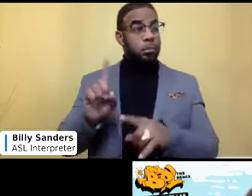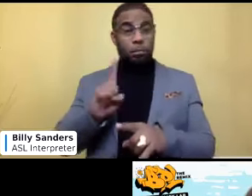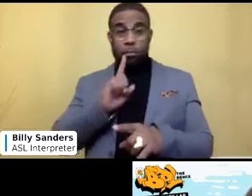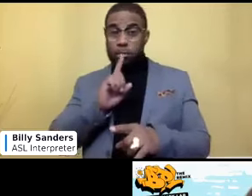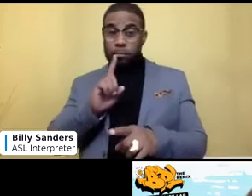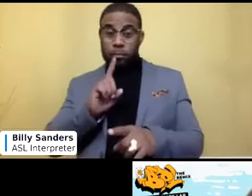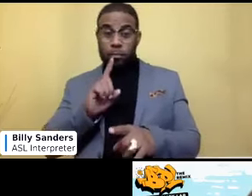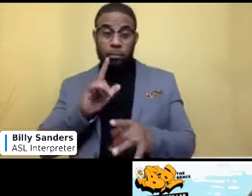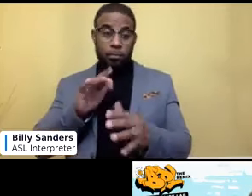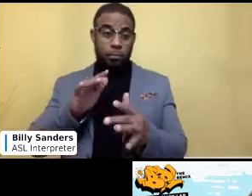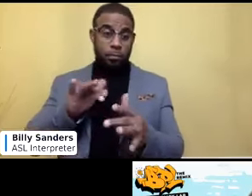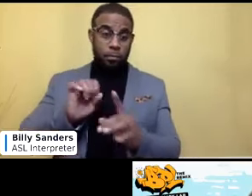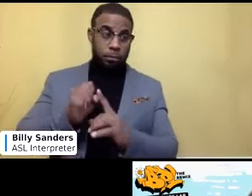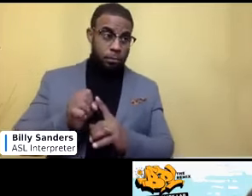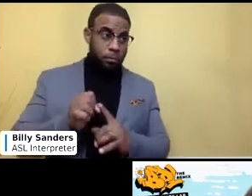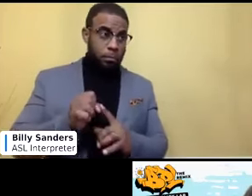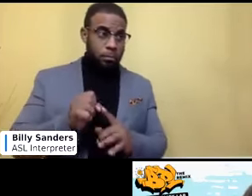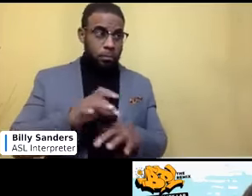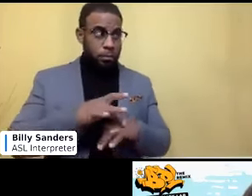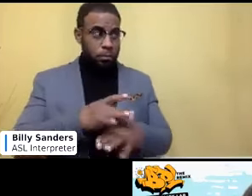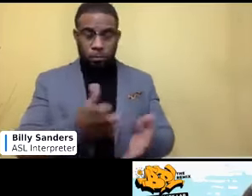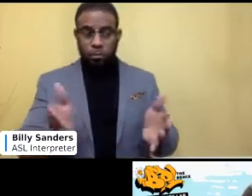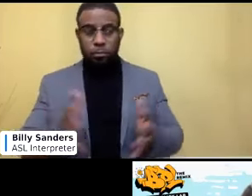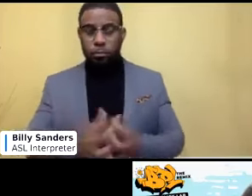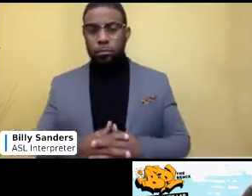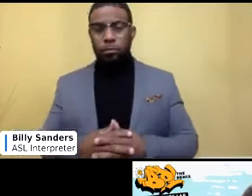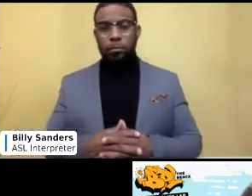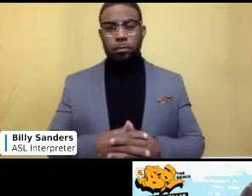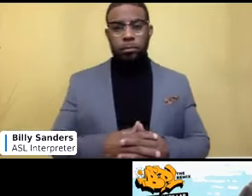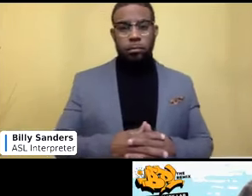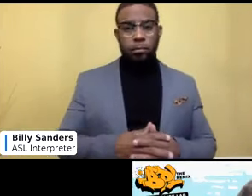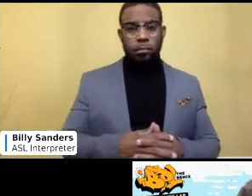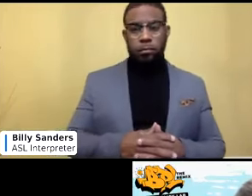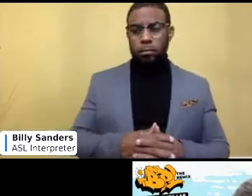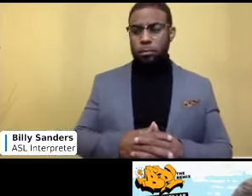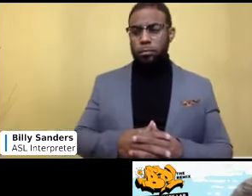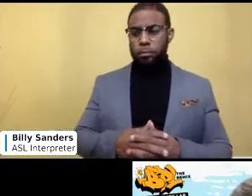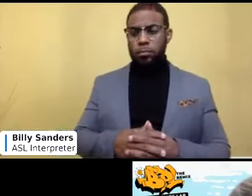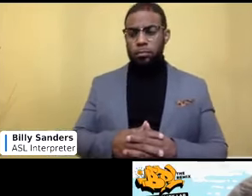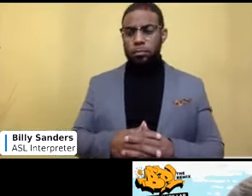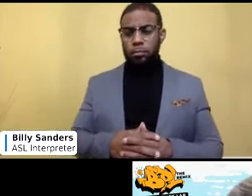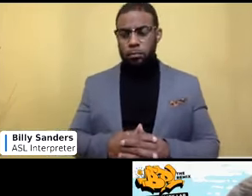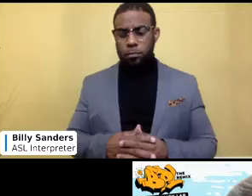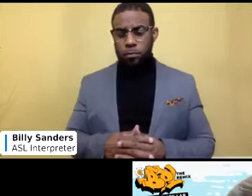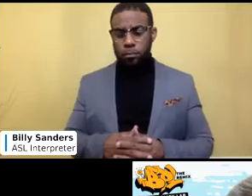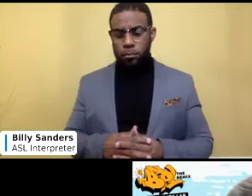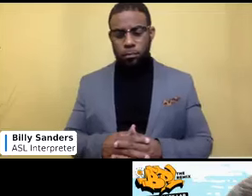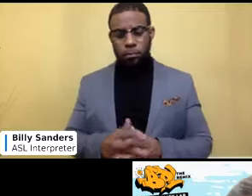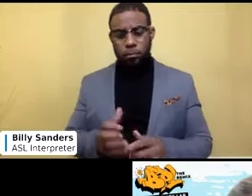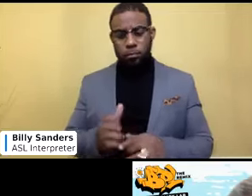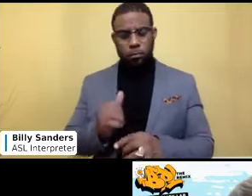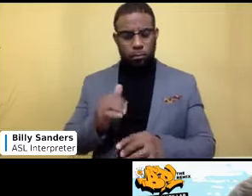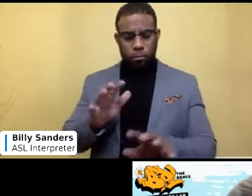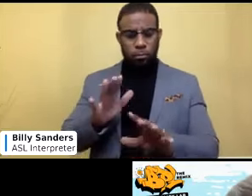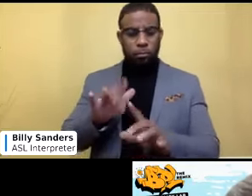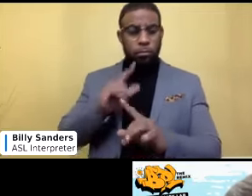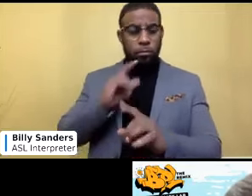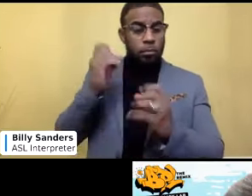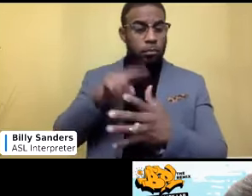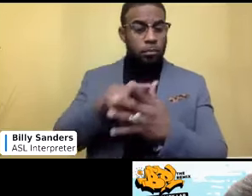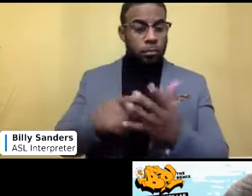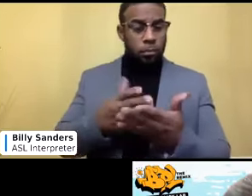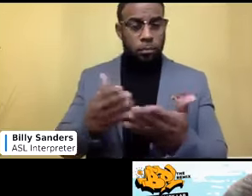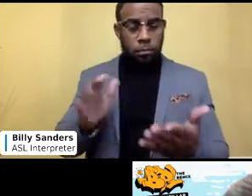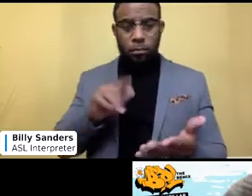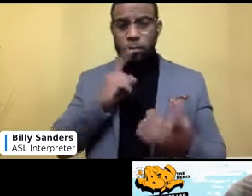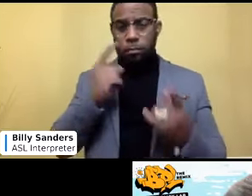is situated geographically. But get to your so there's a lot of things